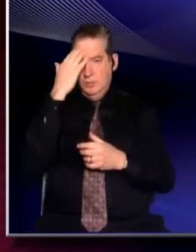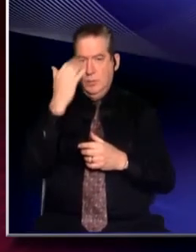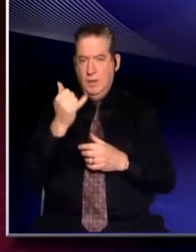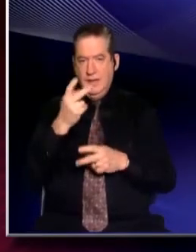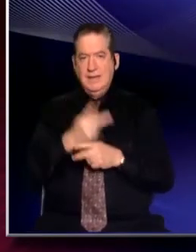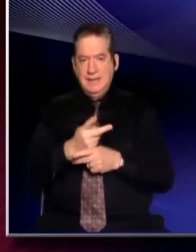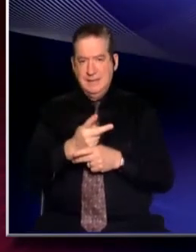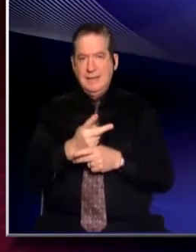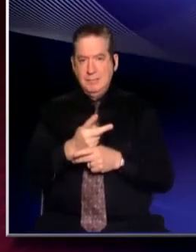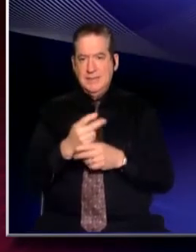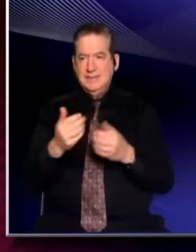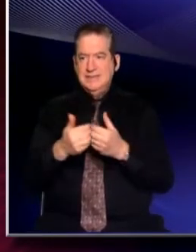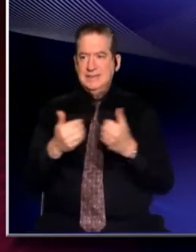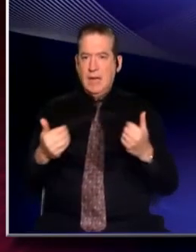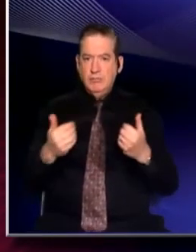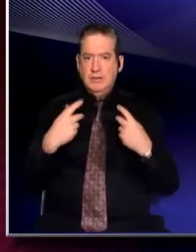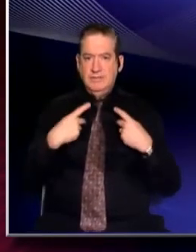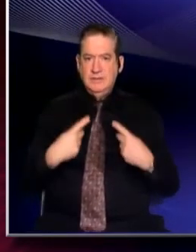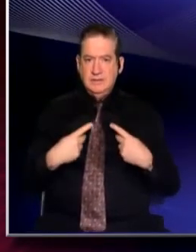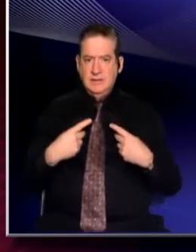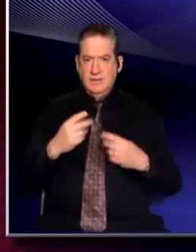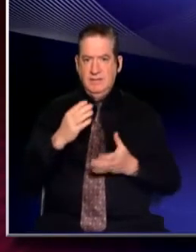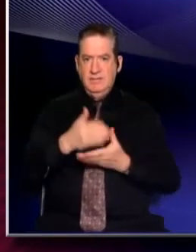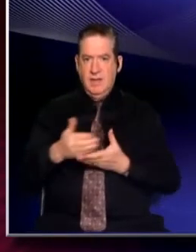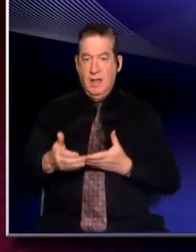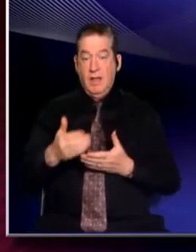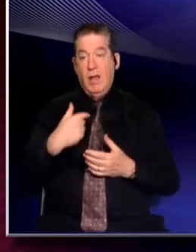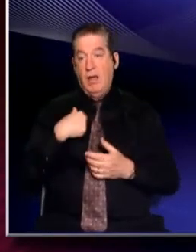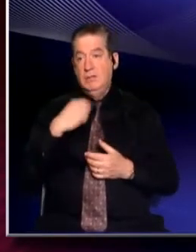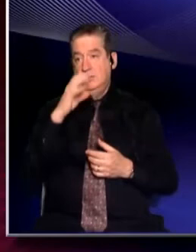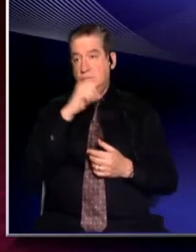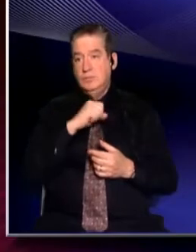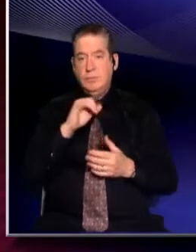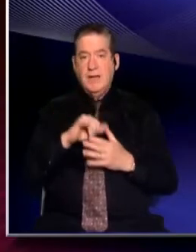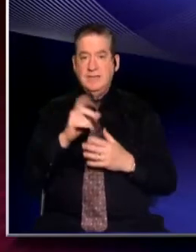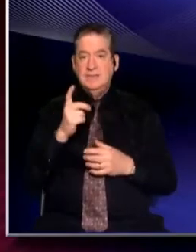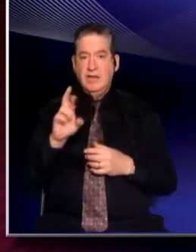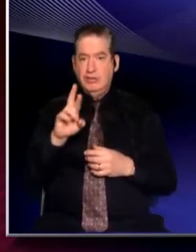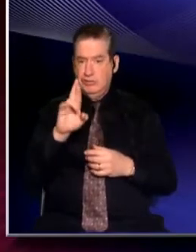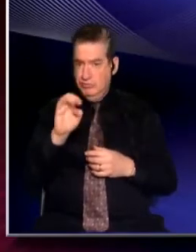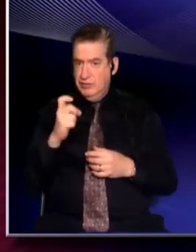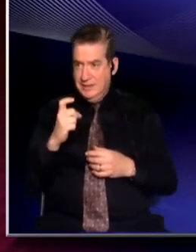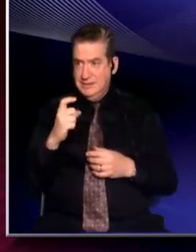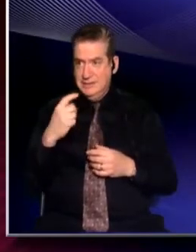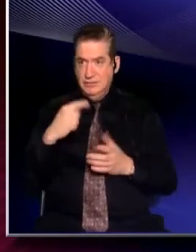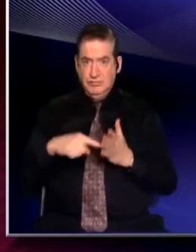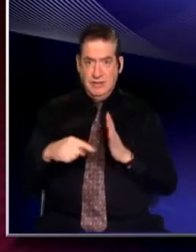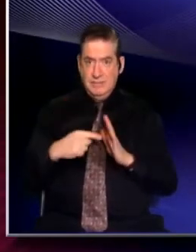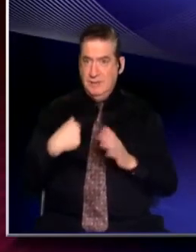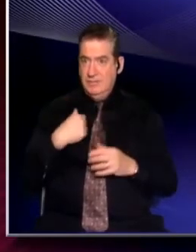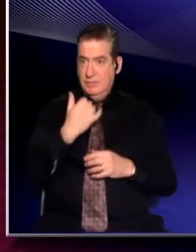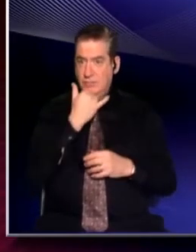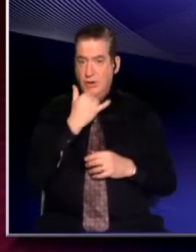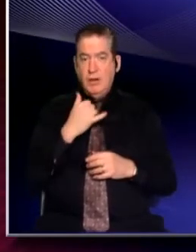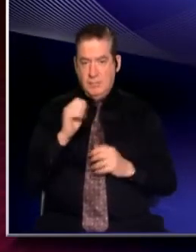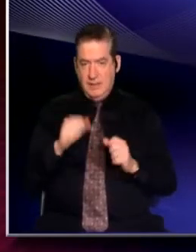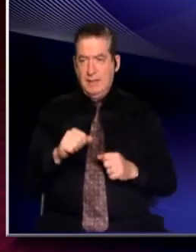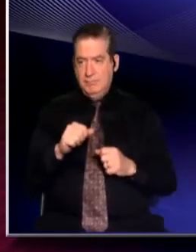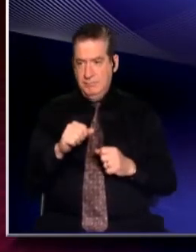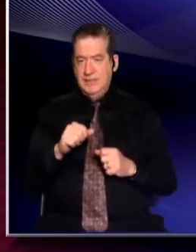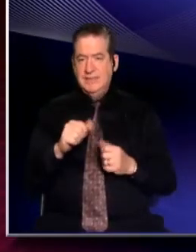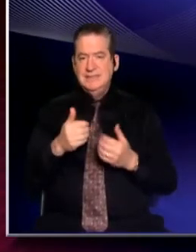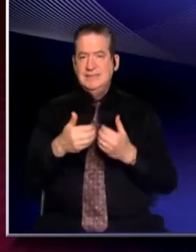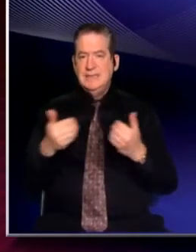it in a separate physical file. I would assume, and Dr. Rex, please correct me if I'm wrong, that it could also be kept in a